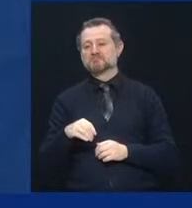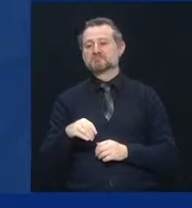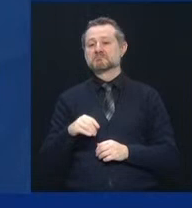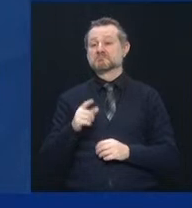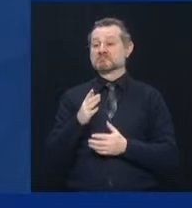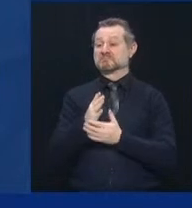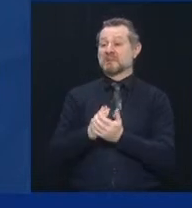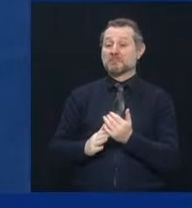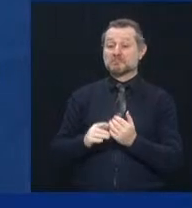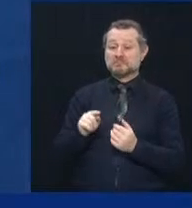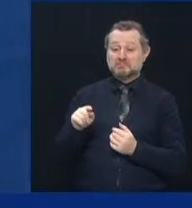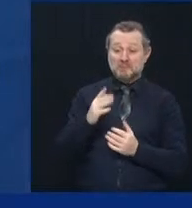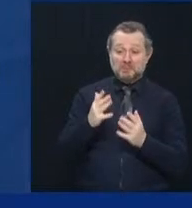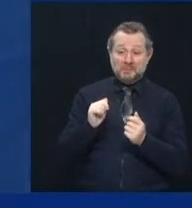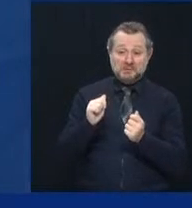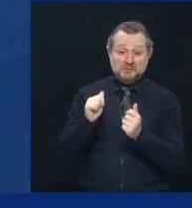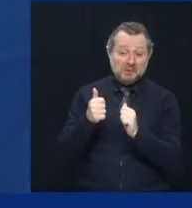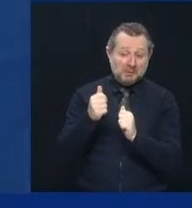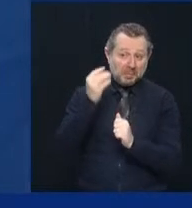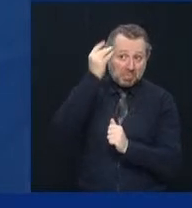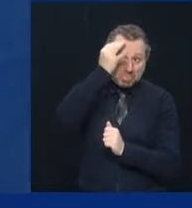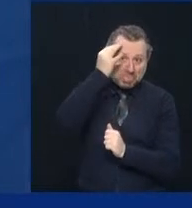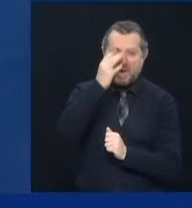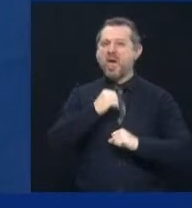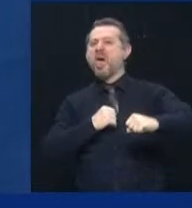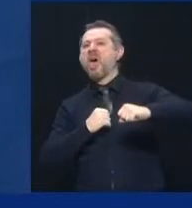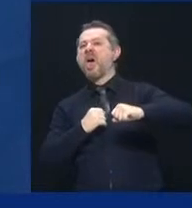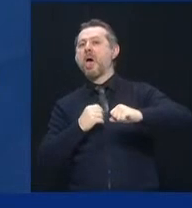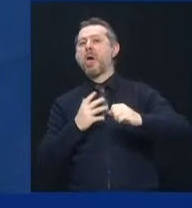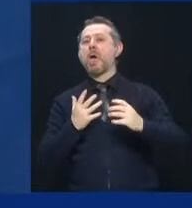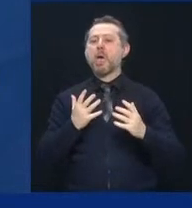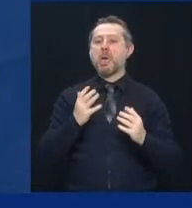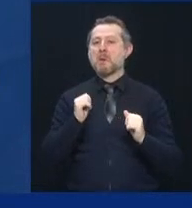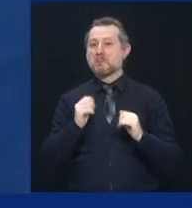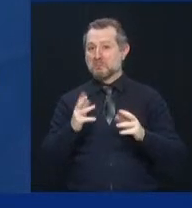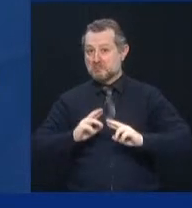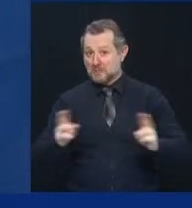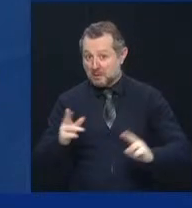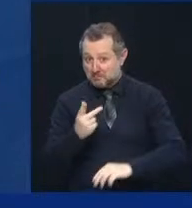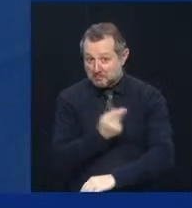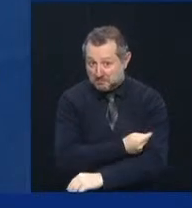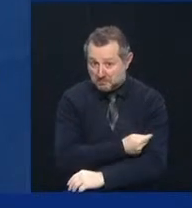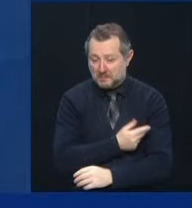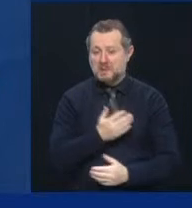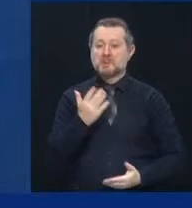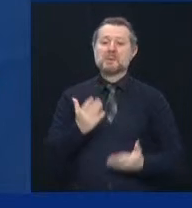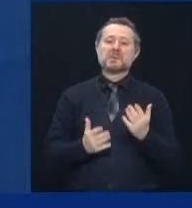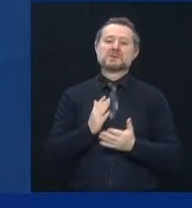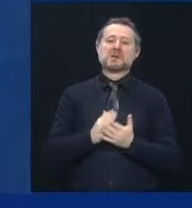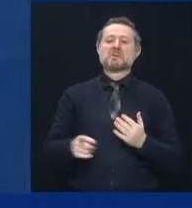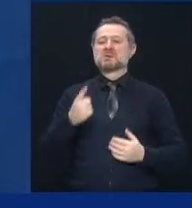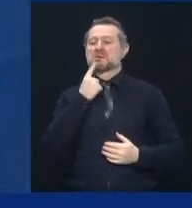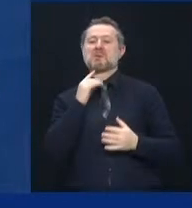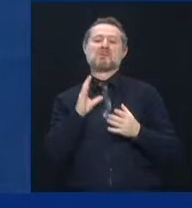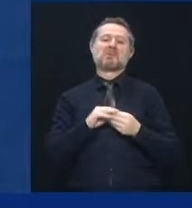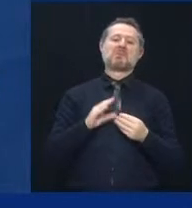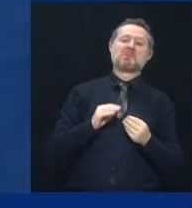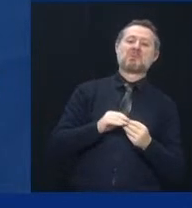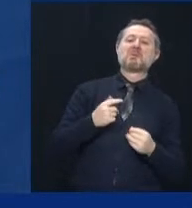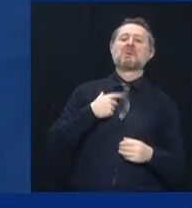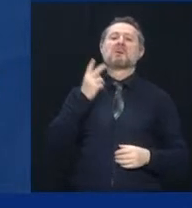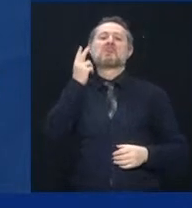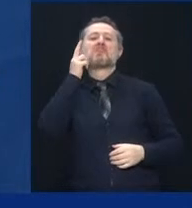Some may not have been ready yet. Some may say, I want to watch other people go